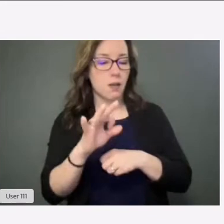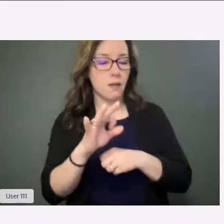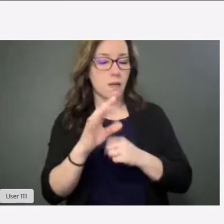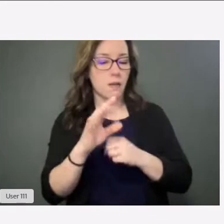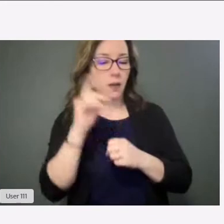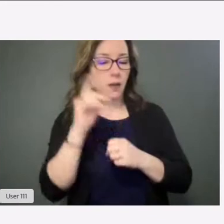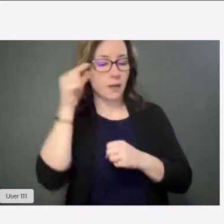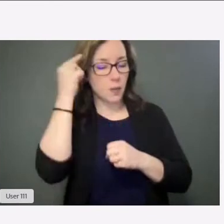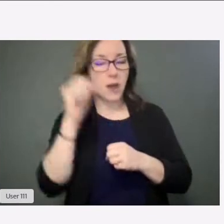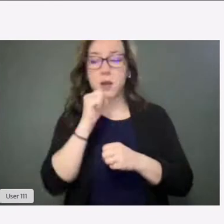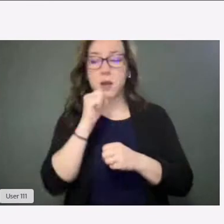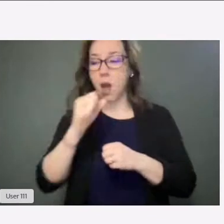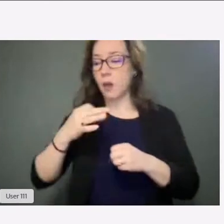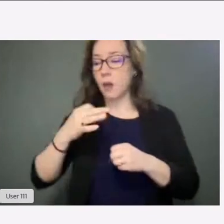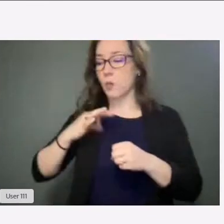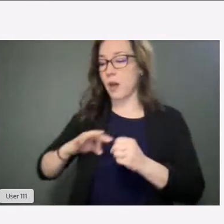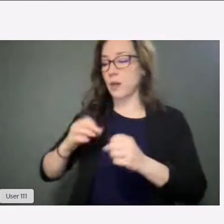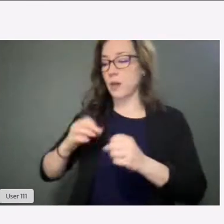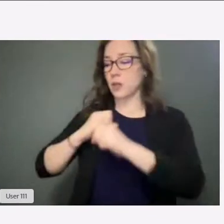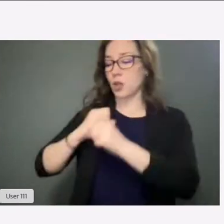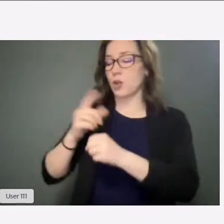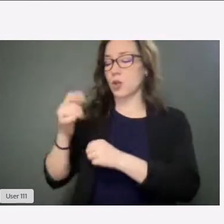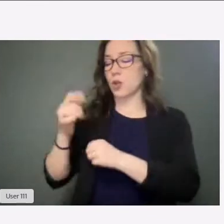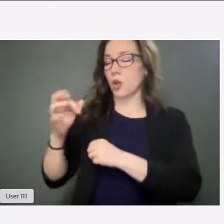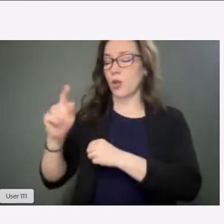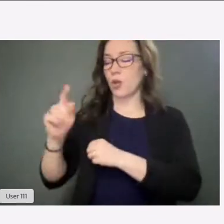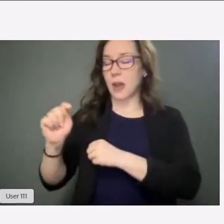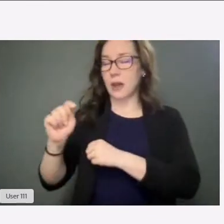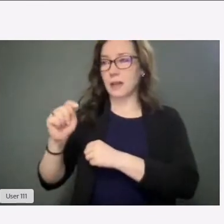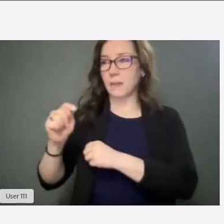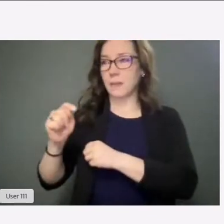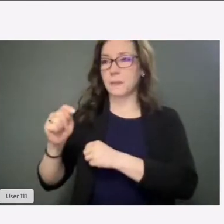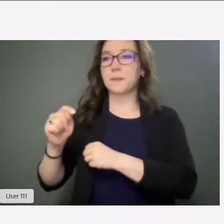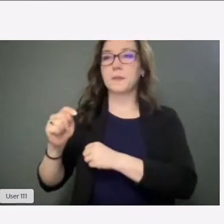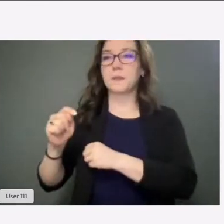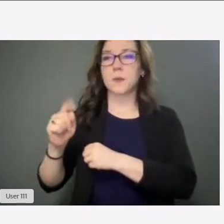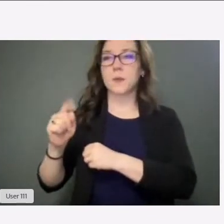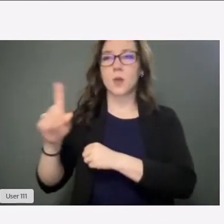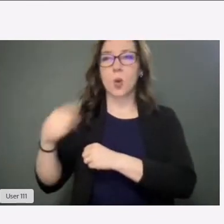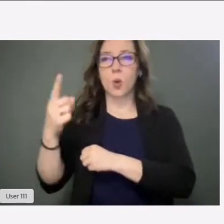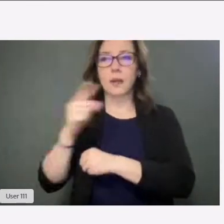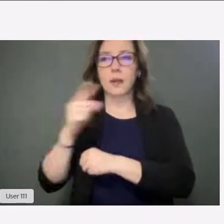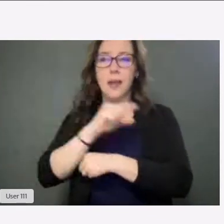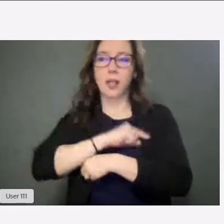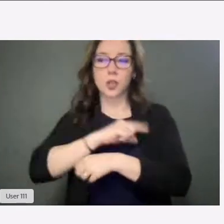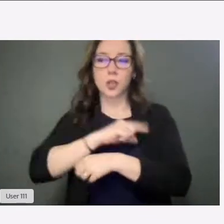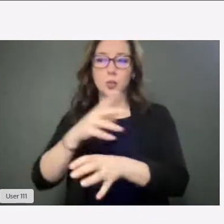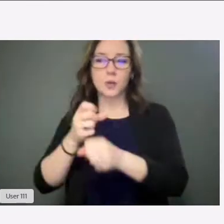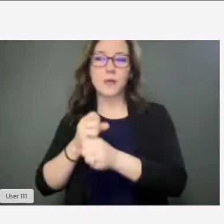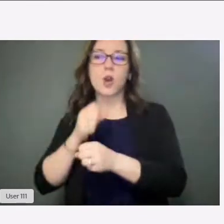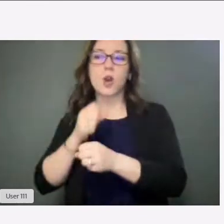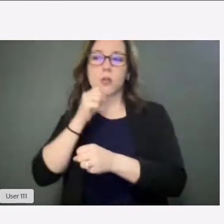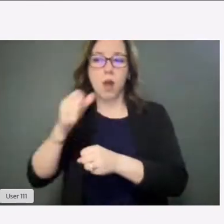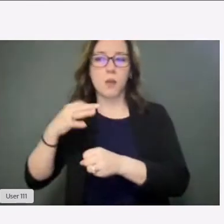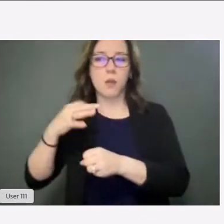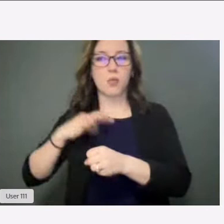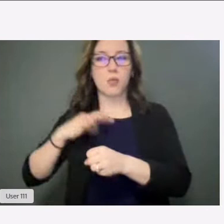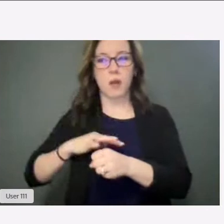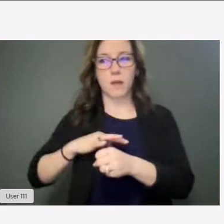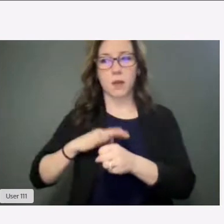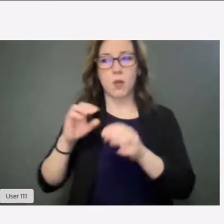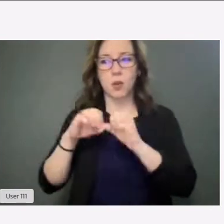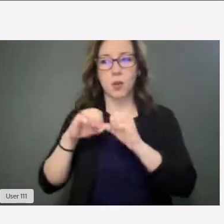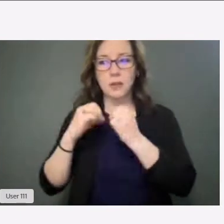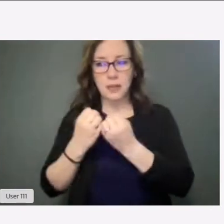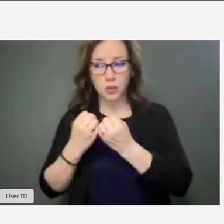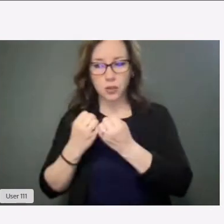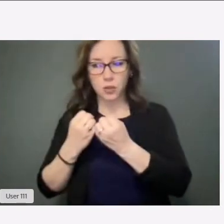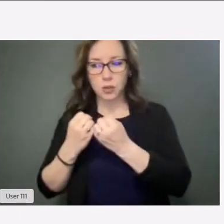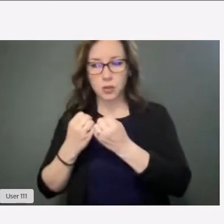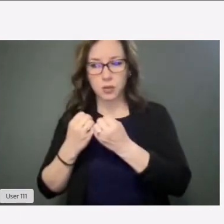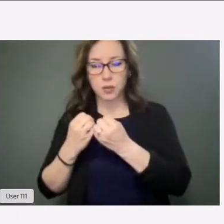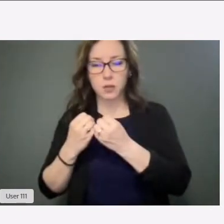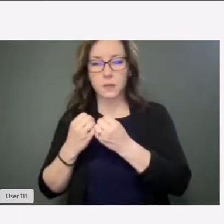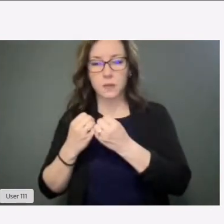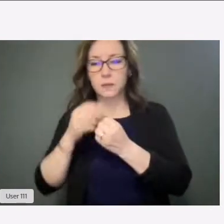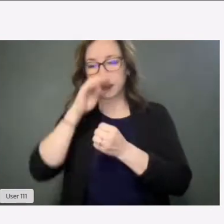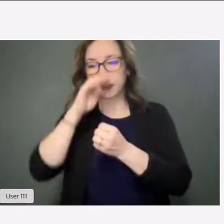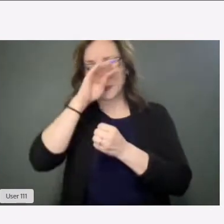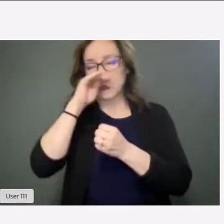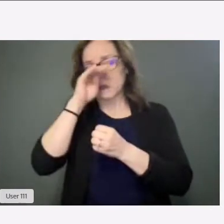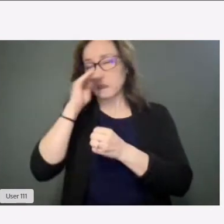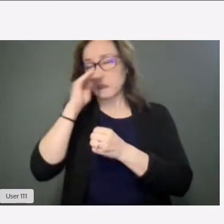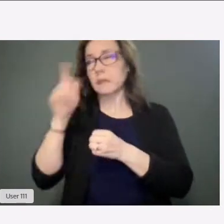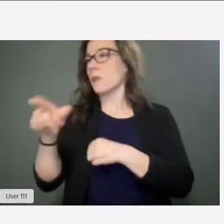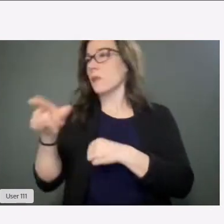nonprofit security grant program, as the name states, the only eligible subrecipients are nonprofit organizations. So nonprofit organizations are not eligible